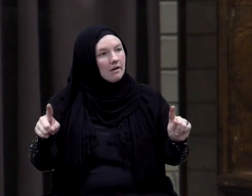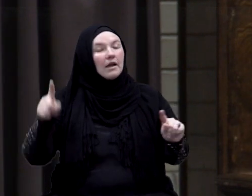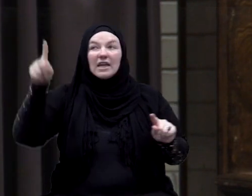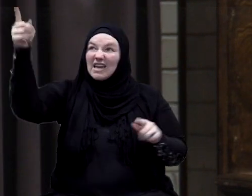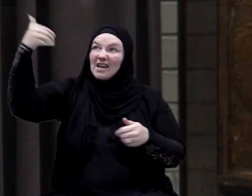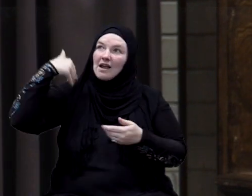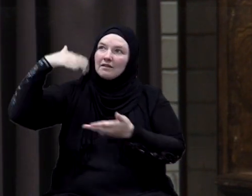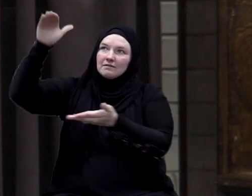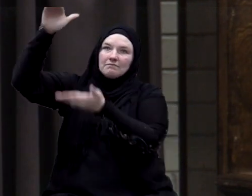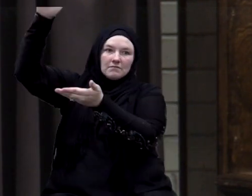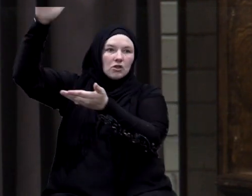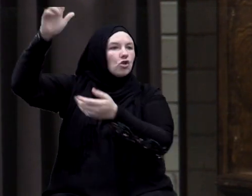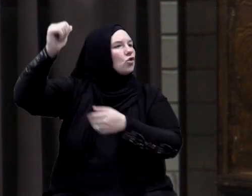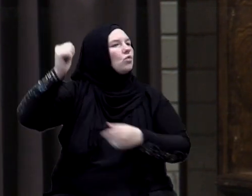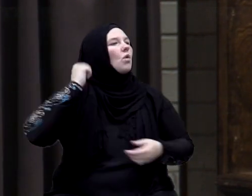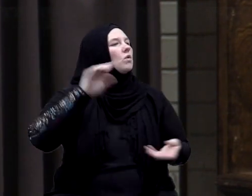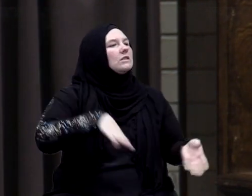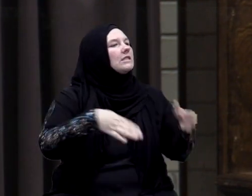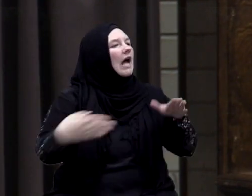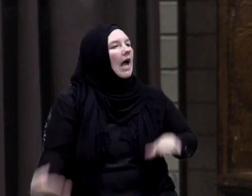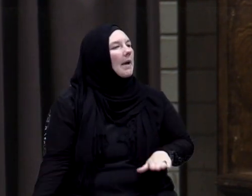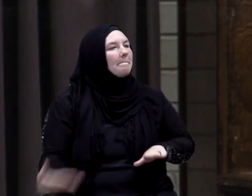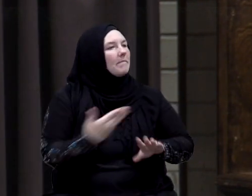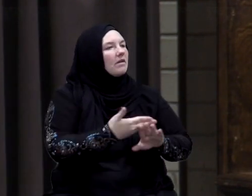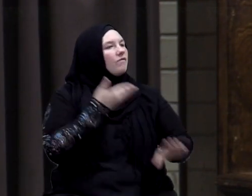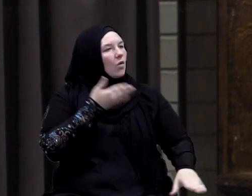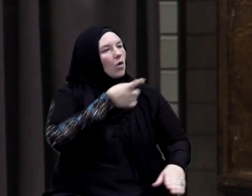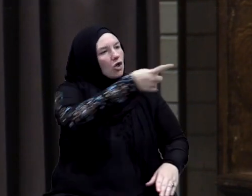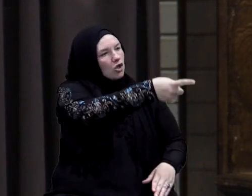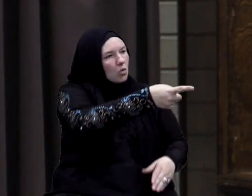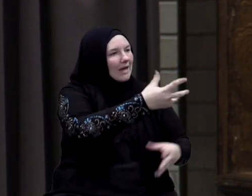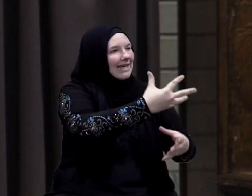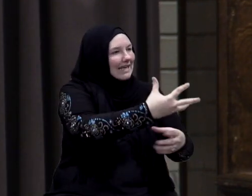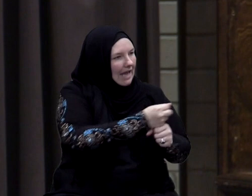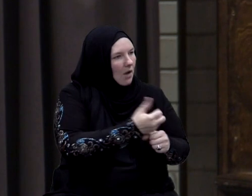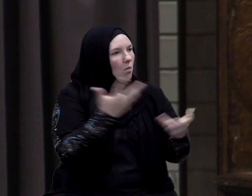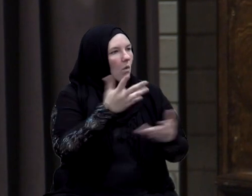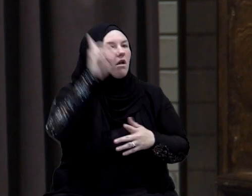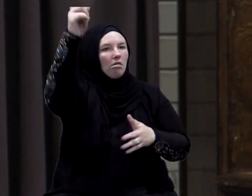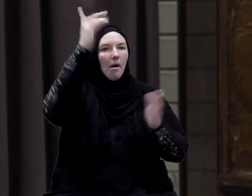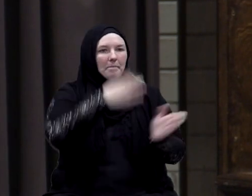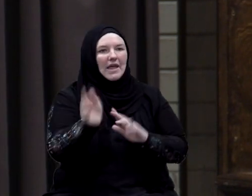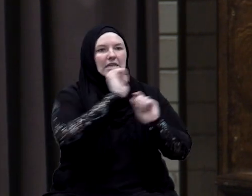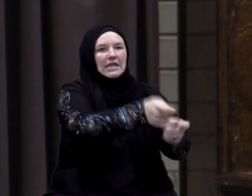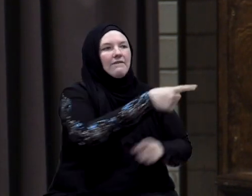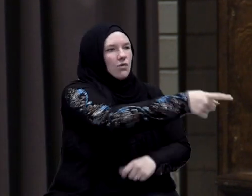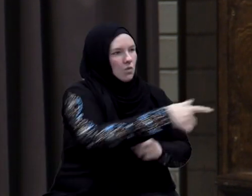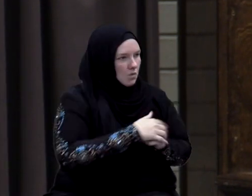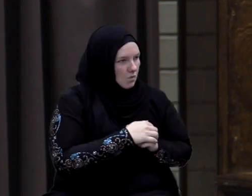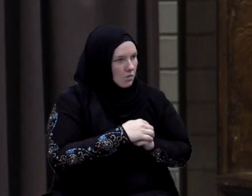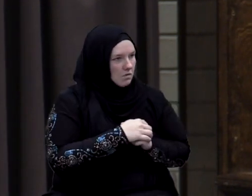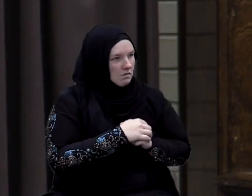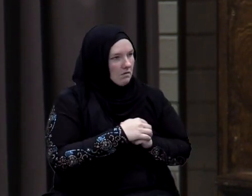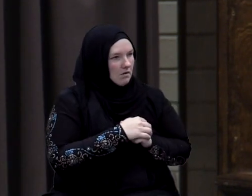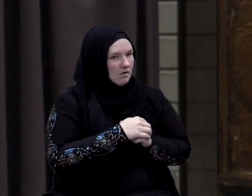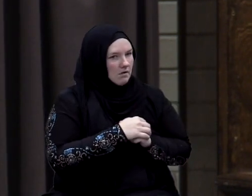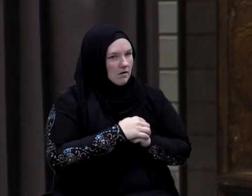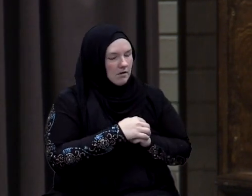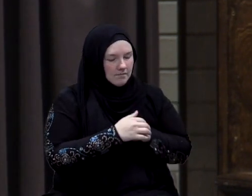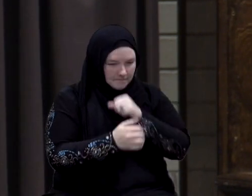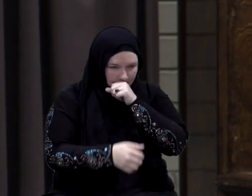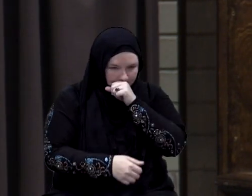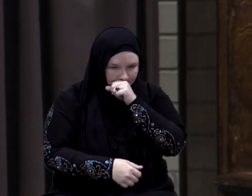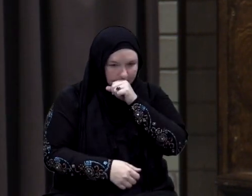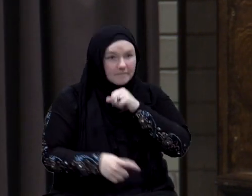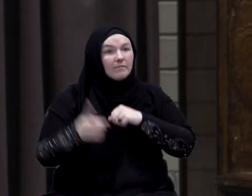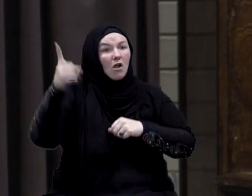it. You will not die before you complete your rizq. You consume your last piece of bread and